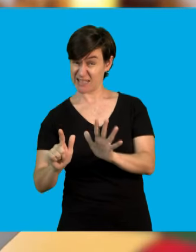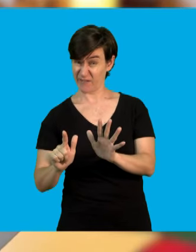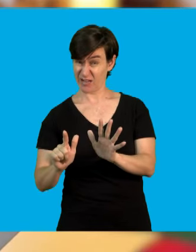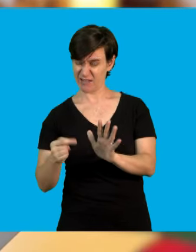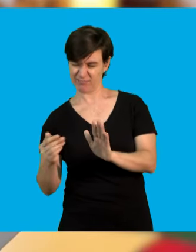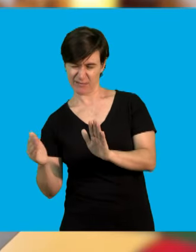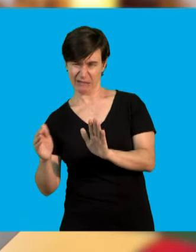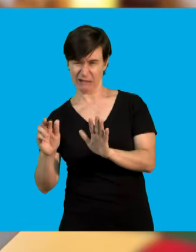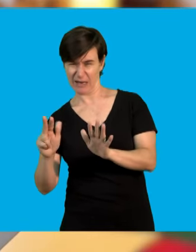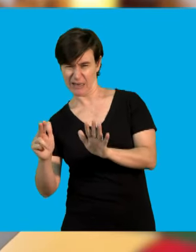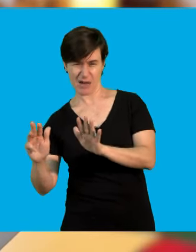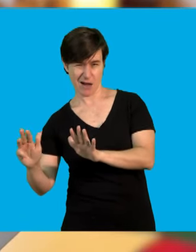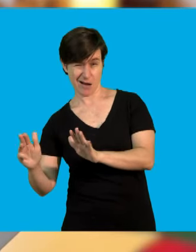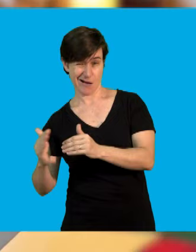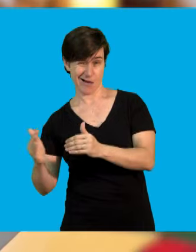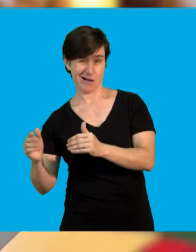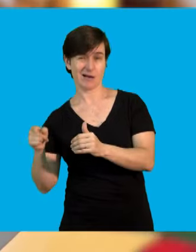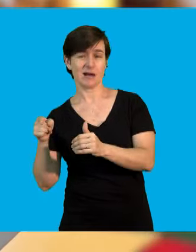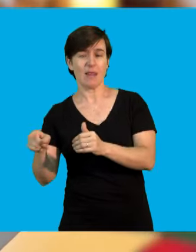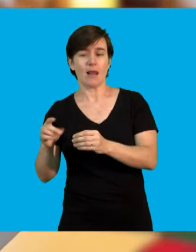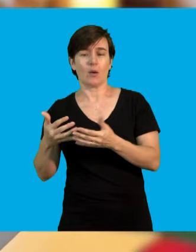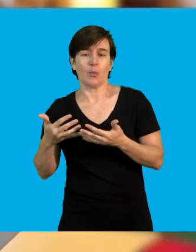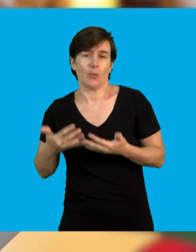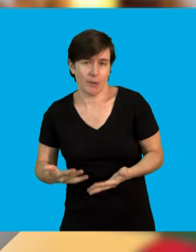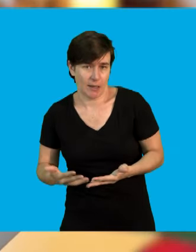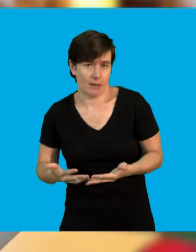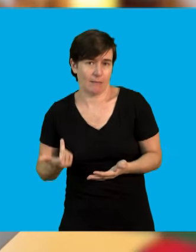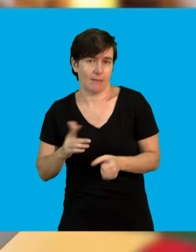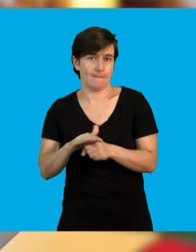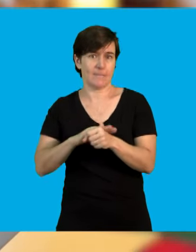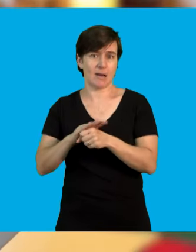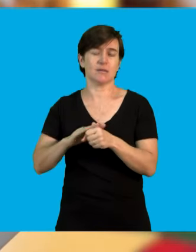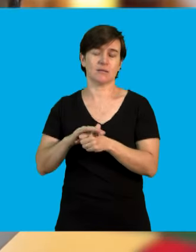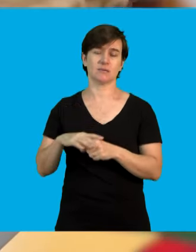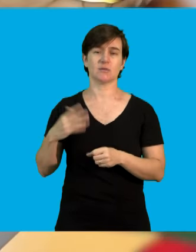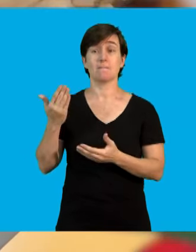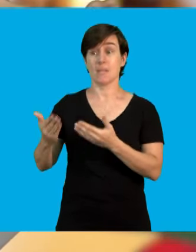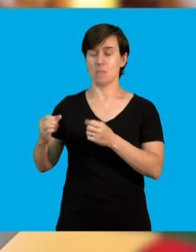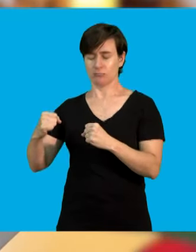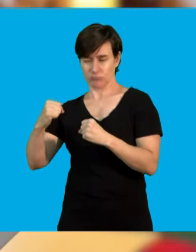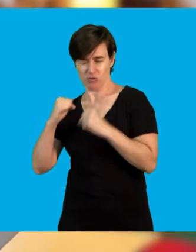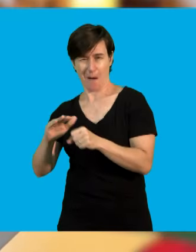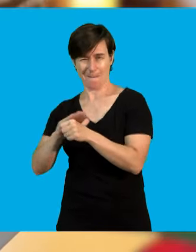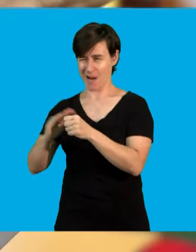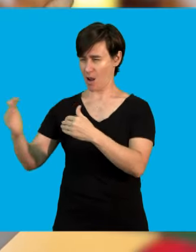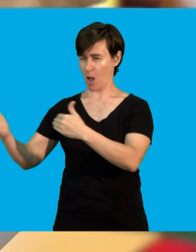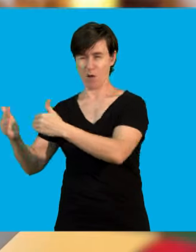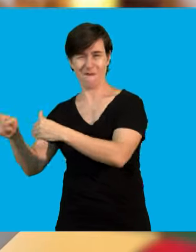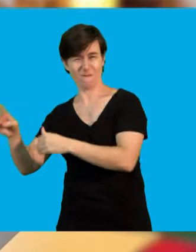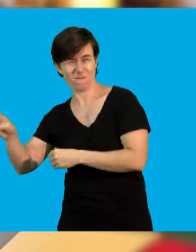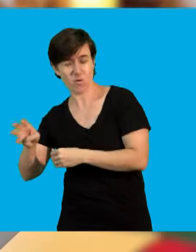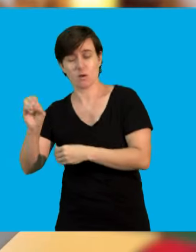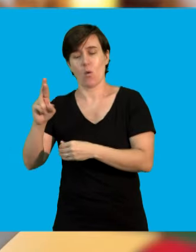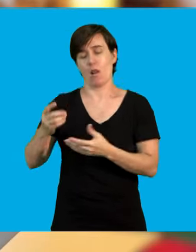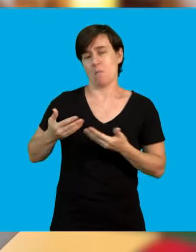towards 7, or closer you are around 7, that's the more weaker you become. So you can either have a weak acid or a weak base, depending on